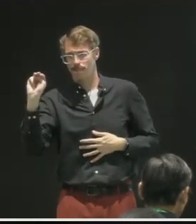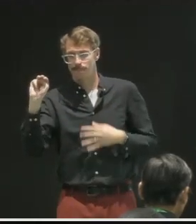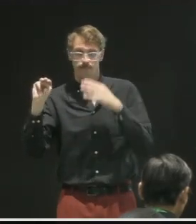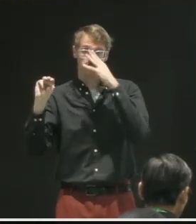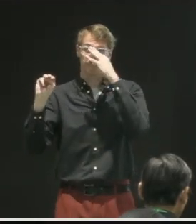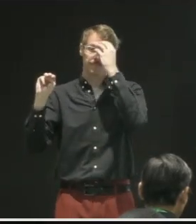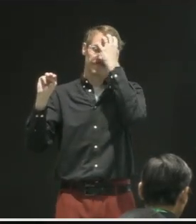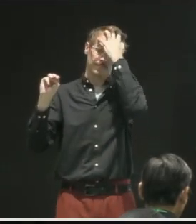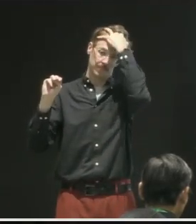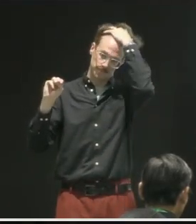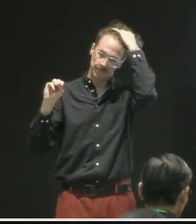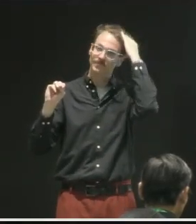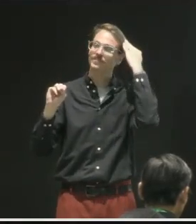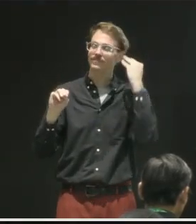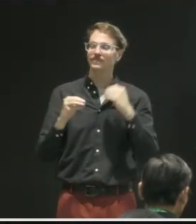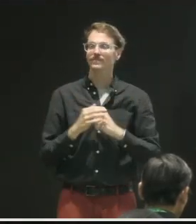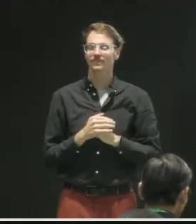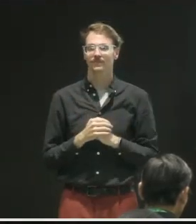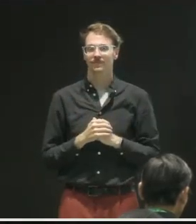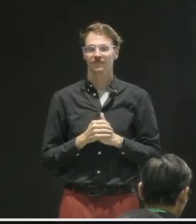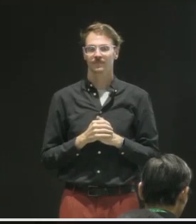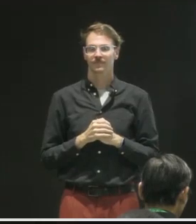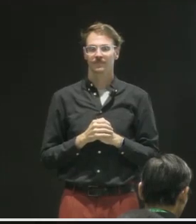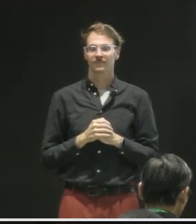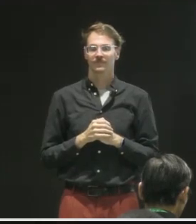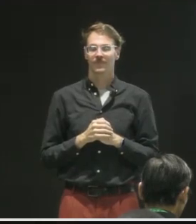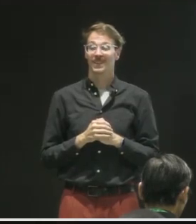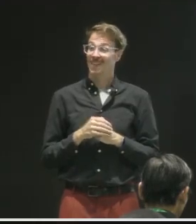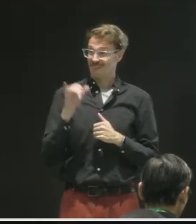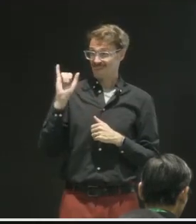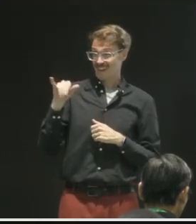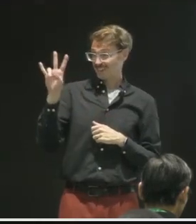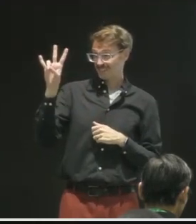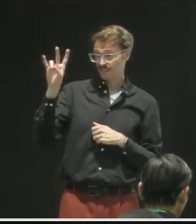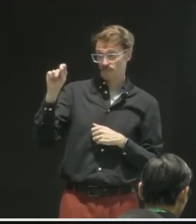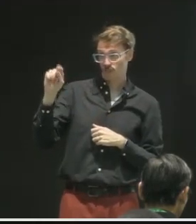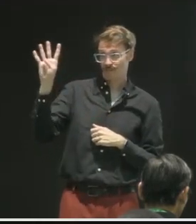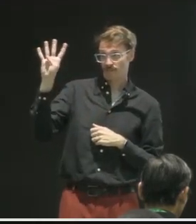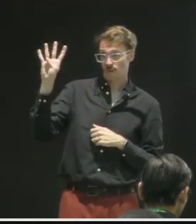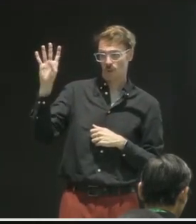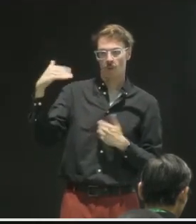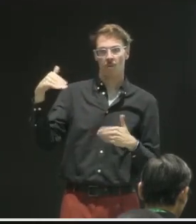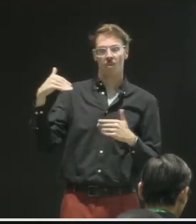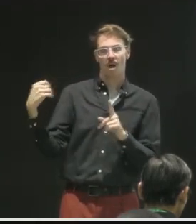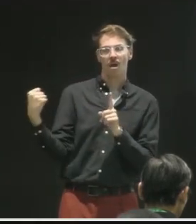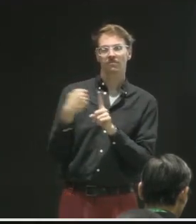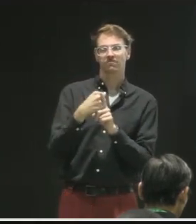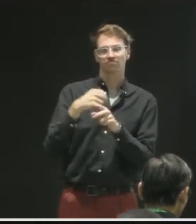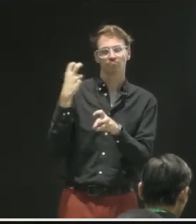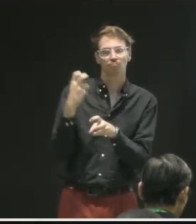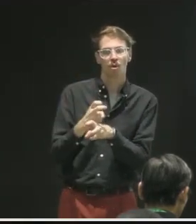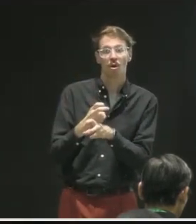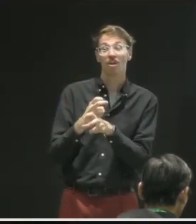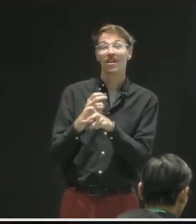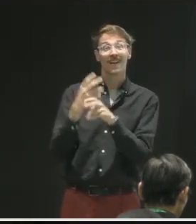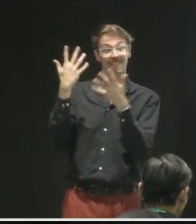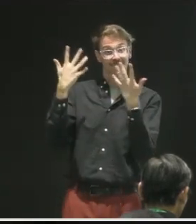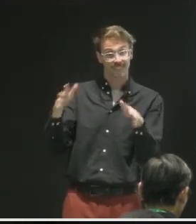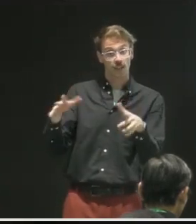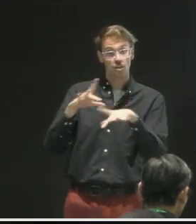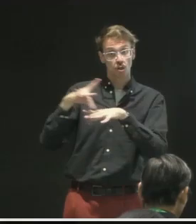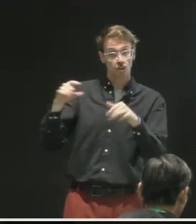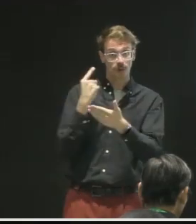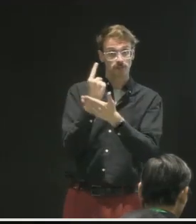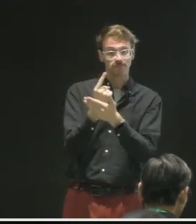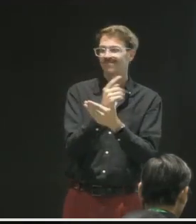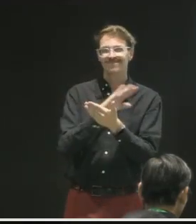of Richter. And it not just the earthquake, because it follow with the tsunami, follow